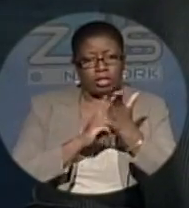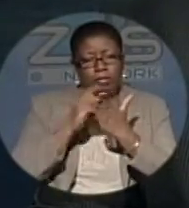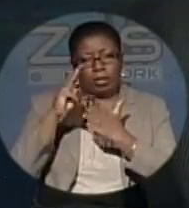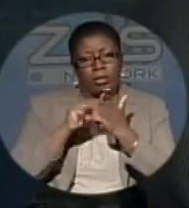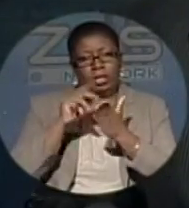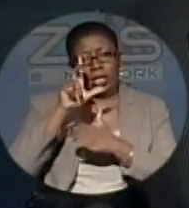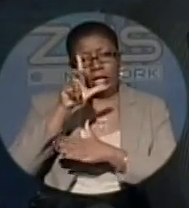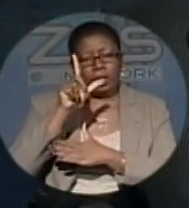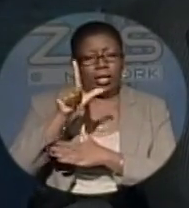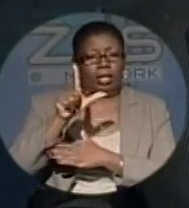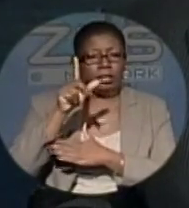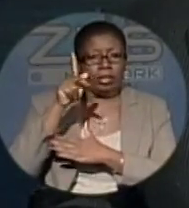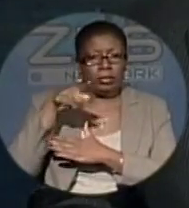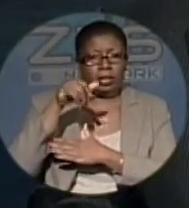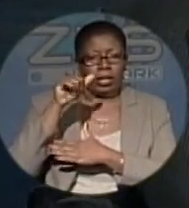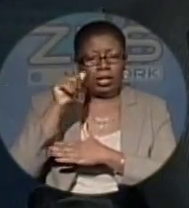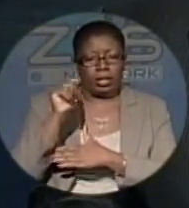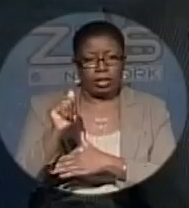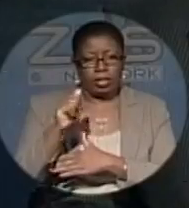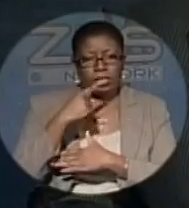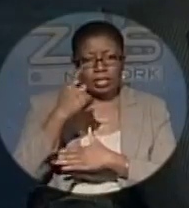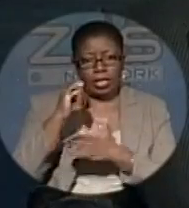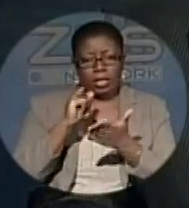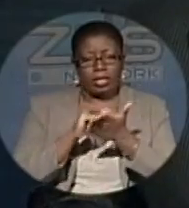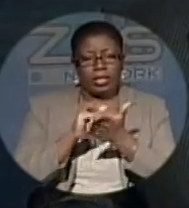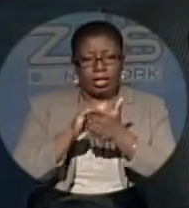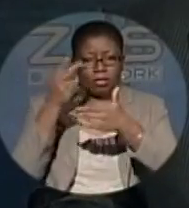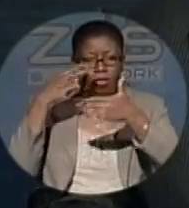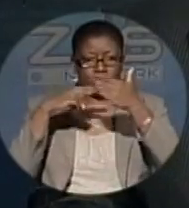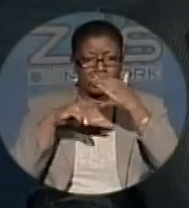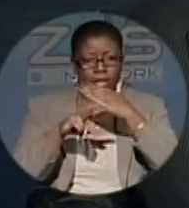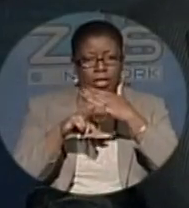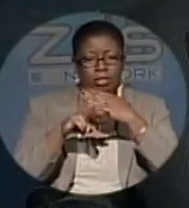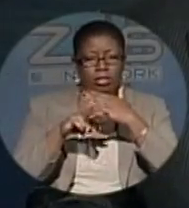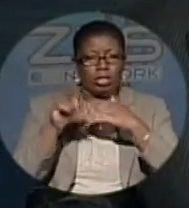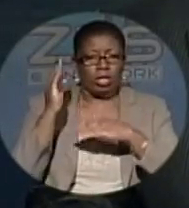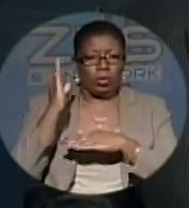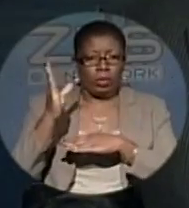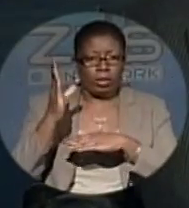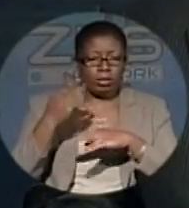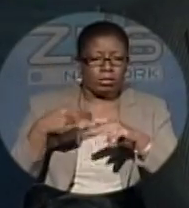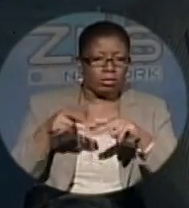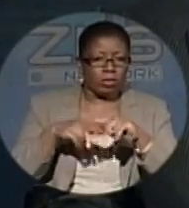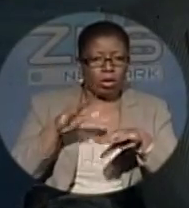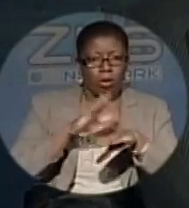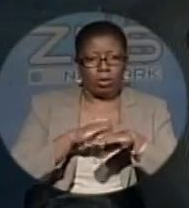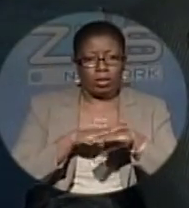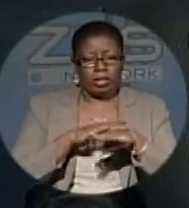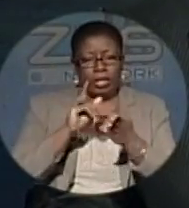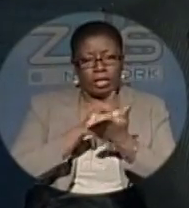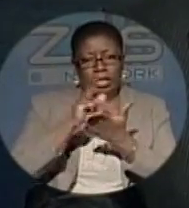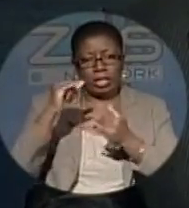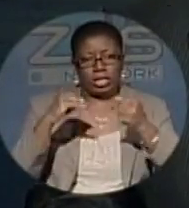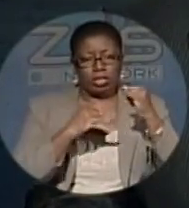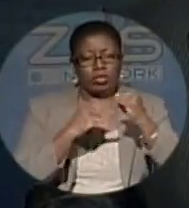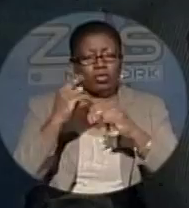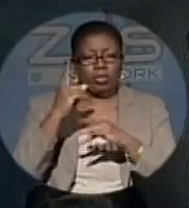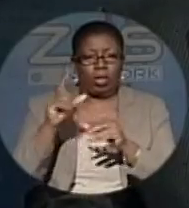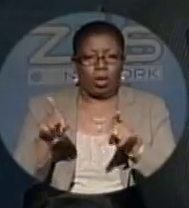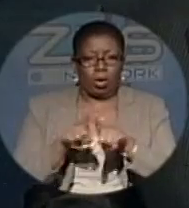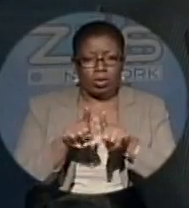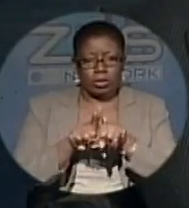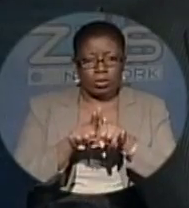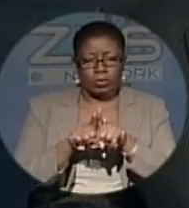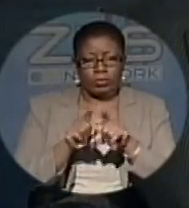LPIA, other initiatives are forecast. That's expected to catapult the local airline industry, if not on par, ahead of its regional